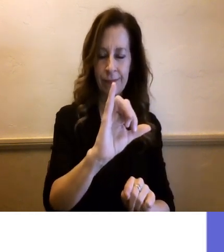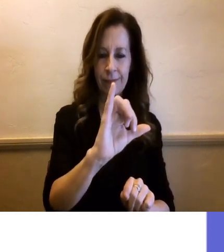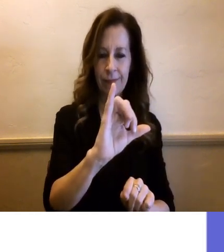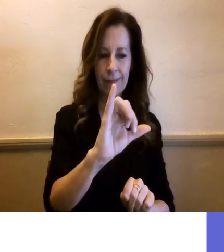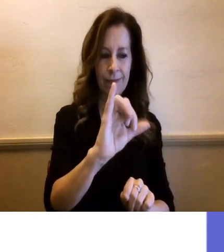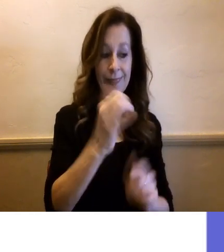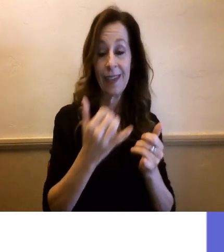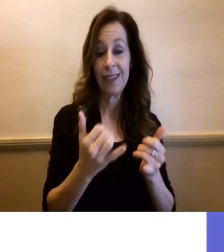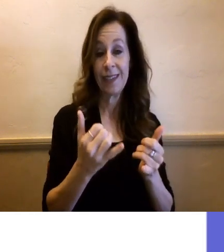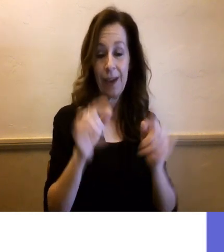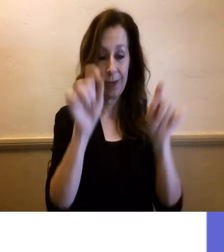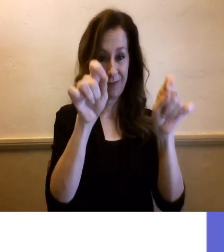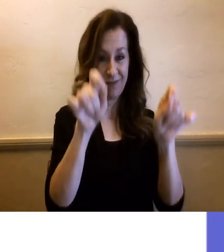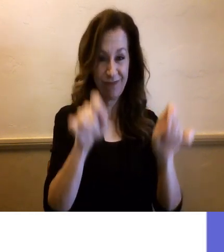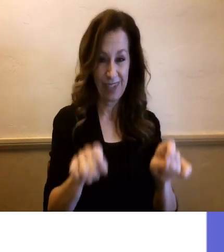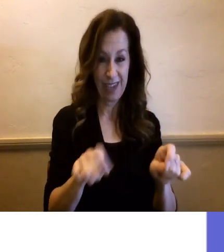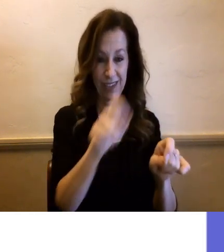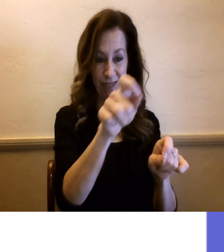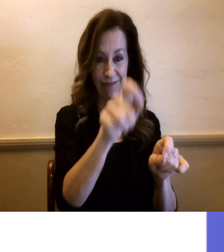When you do that, you can connect these.